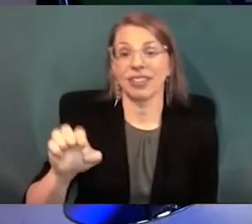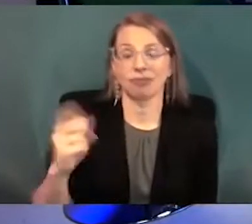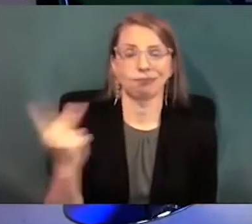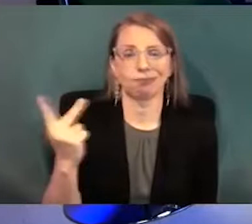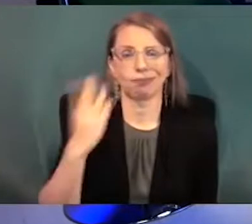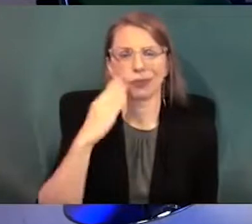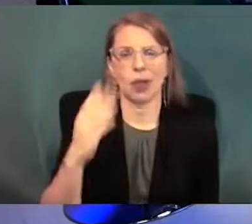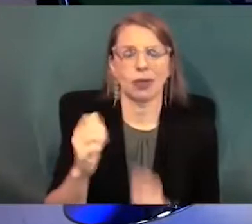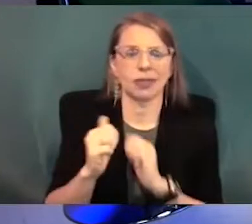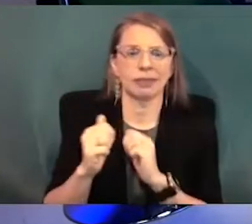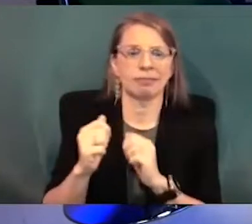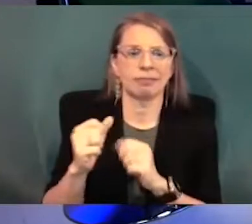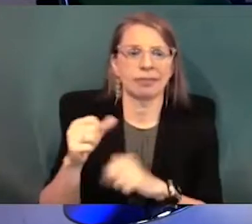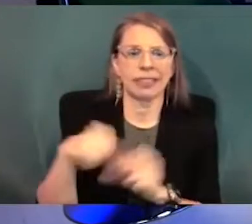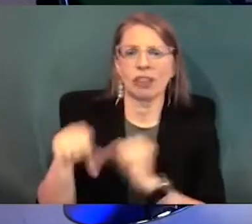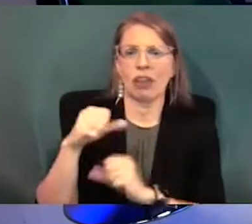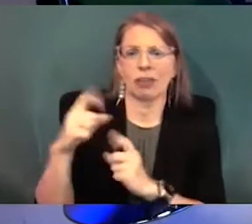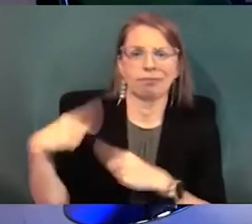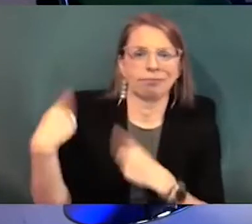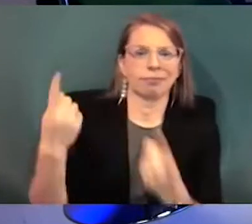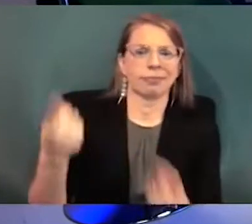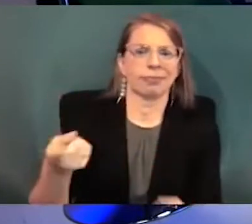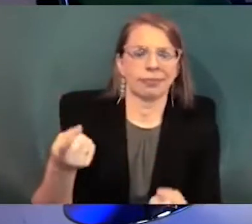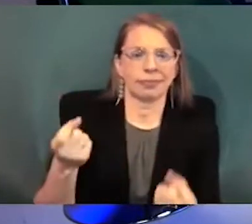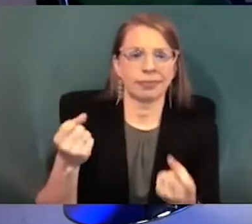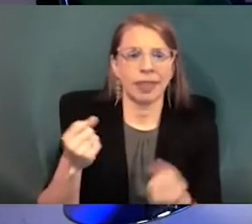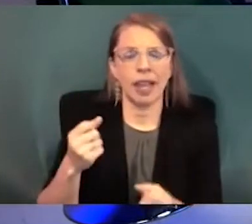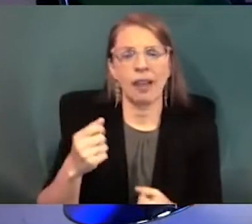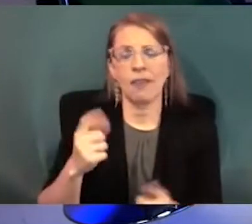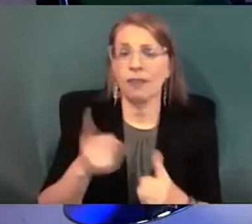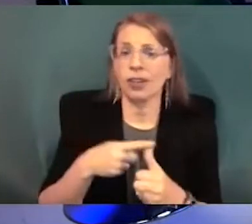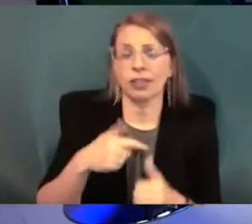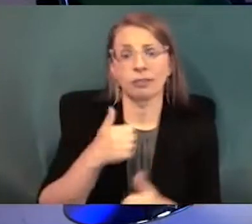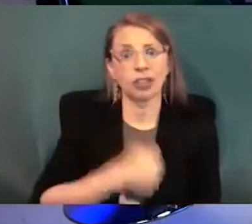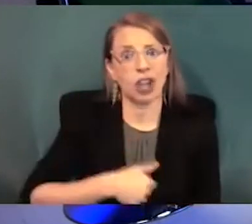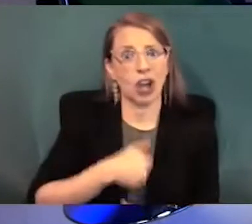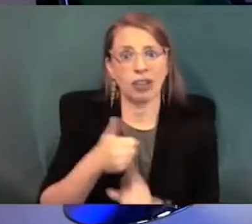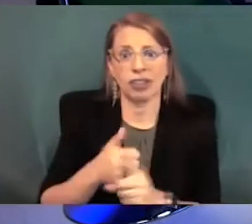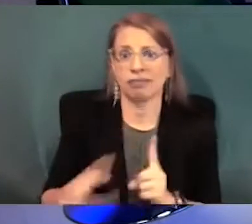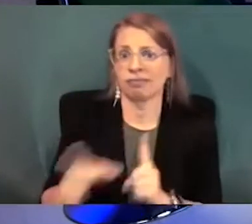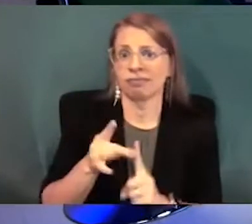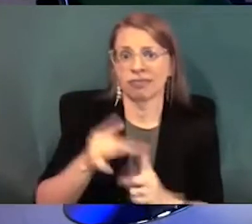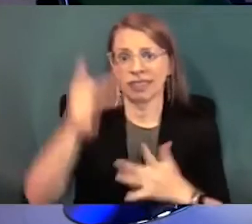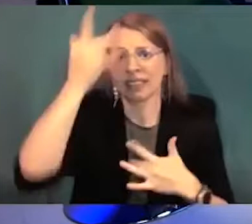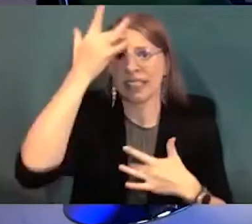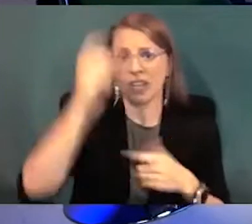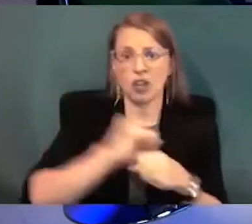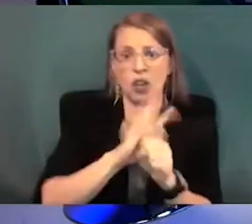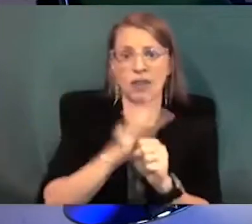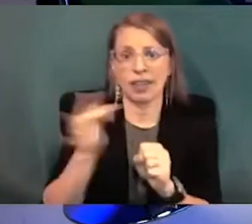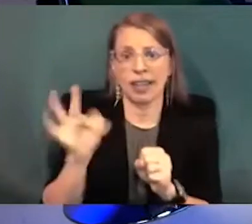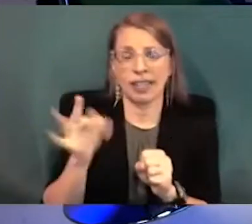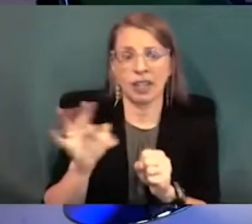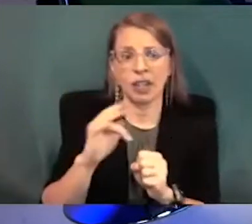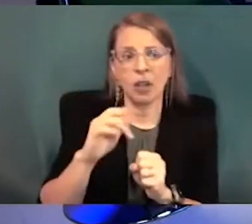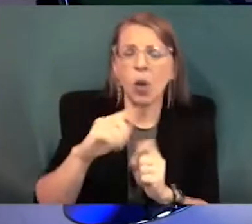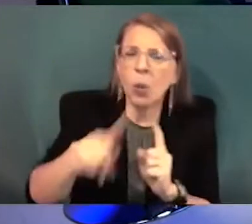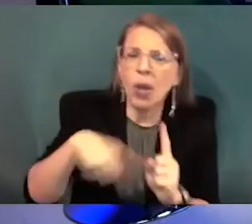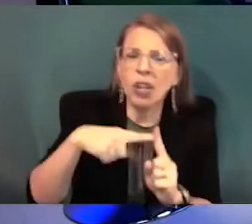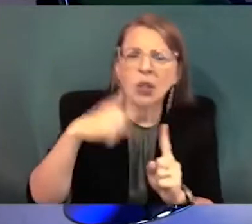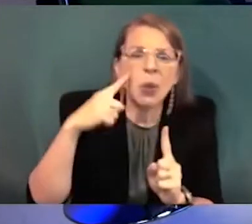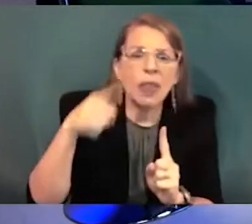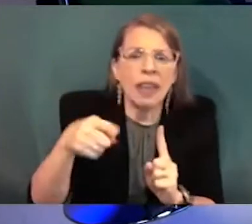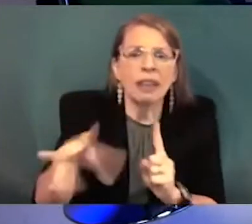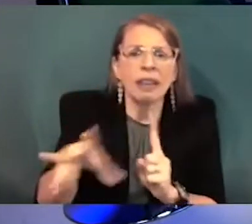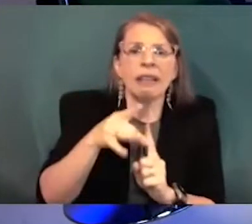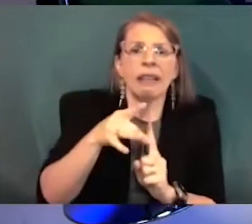and first of all, I'm just sorry you had to have COVID-19. Tell us a little bit about when you think you got it, and then talk to us a little bit about